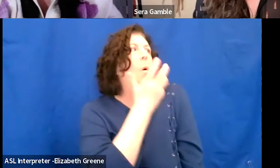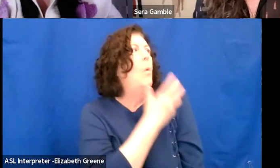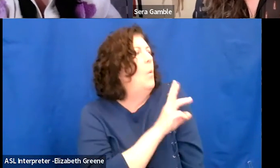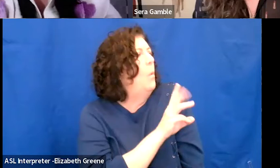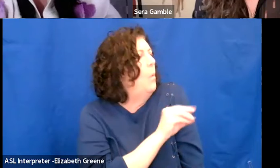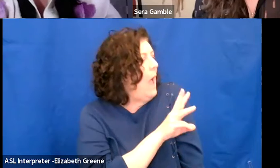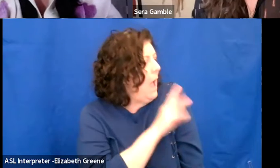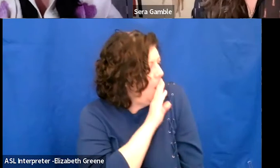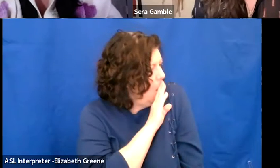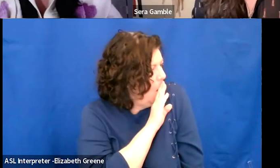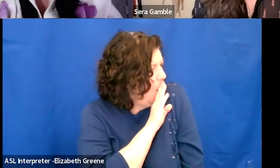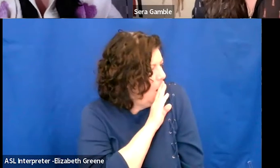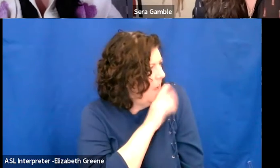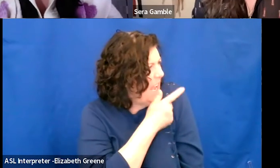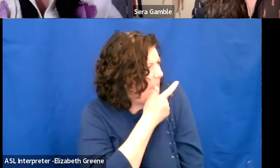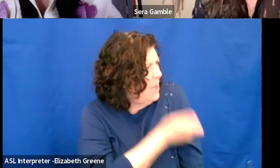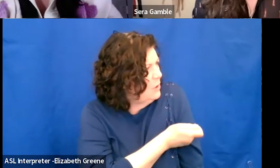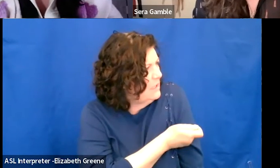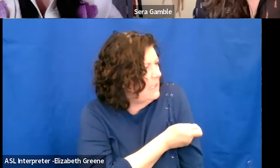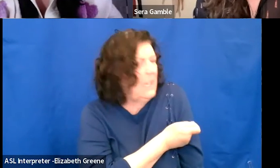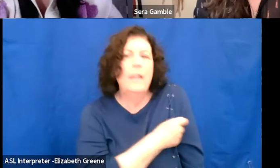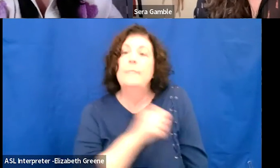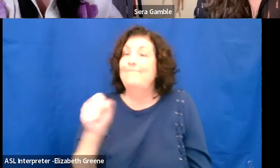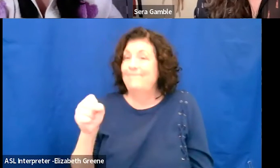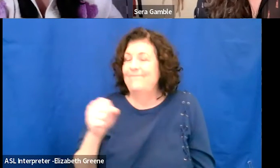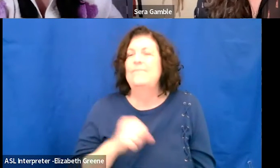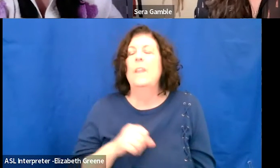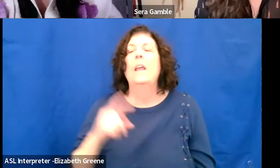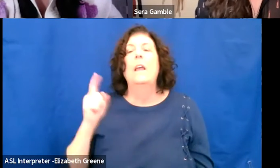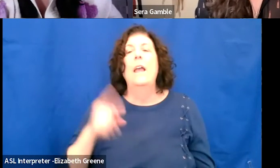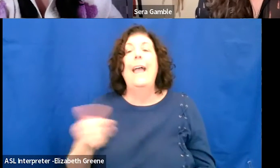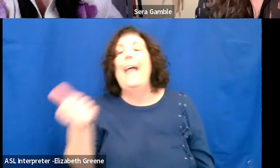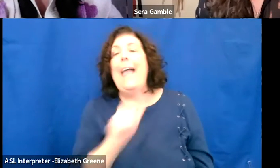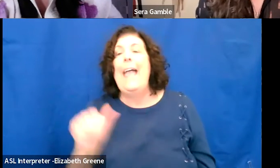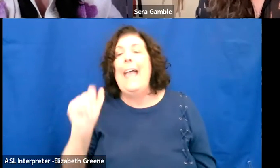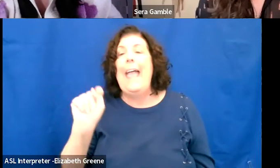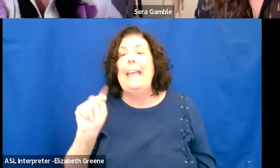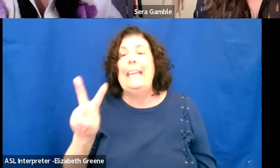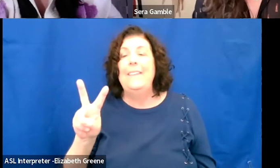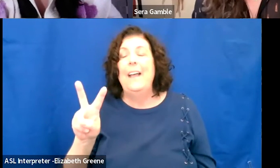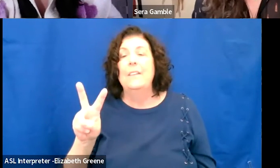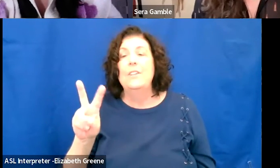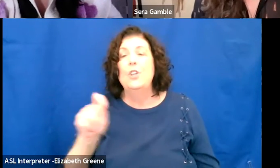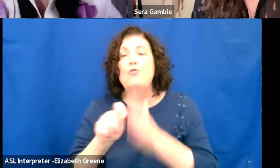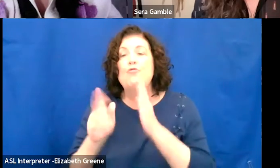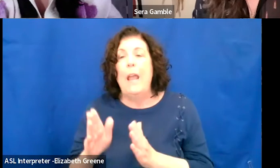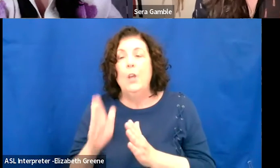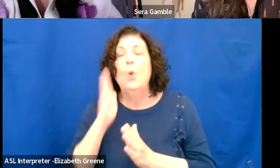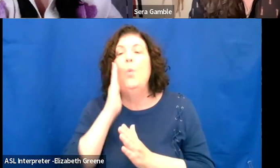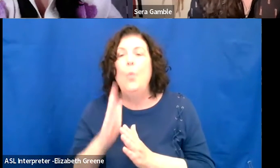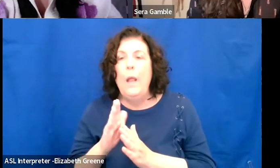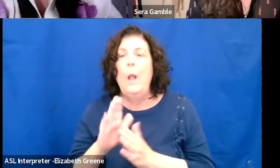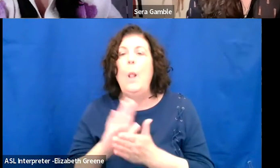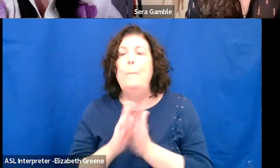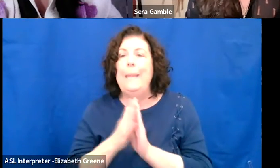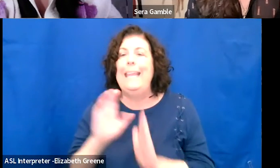That's really interesting. But here's the thing. Any TV writer is eventually going to get eaten alive on Twitter or whatever comes after. You actually